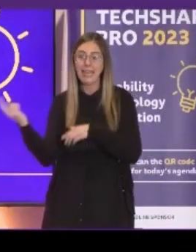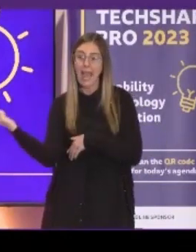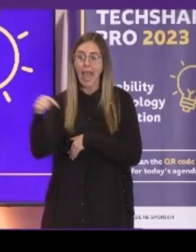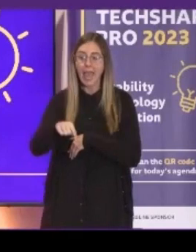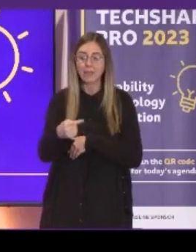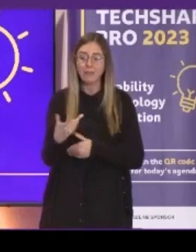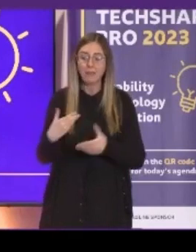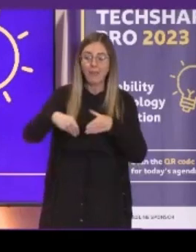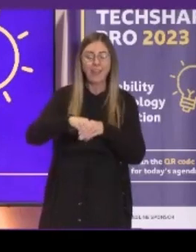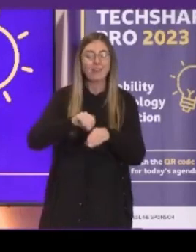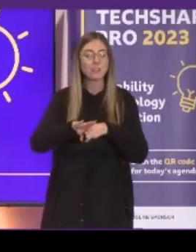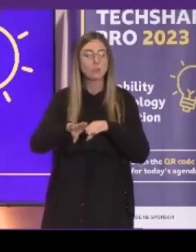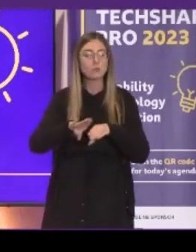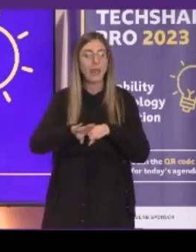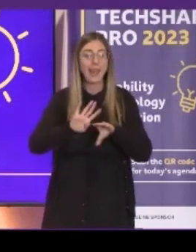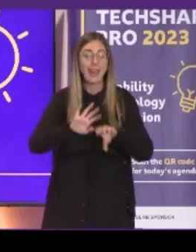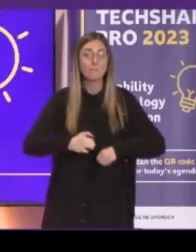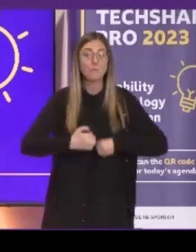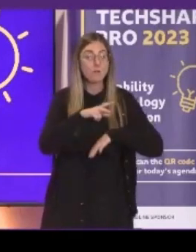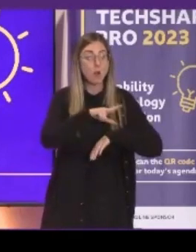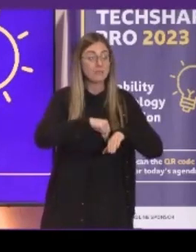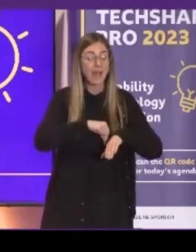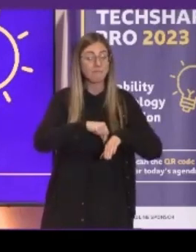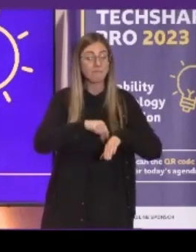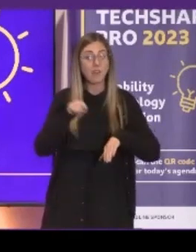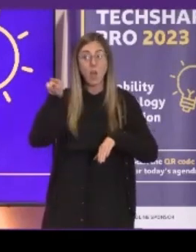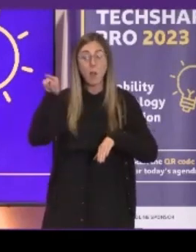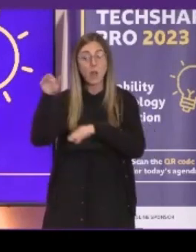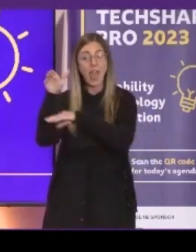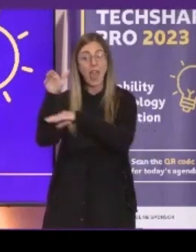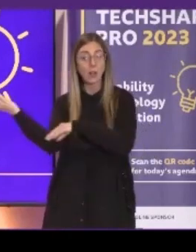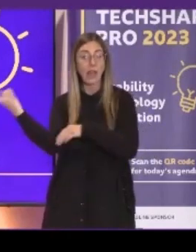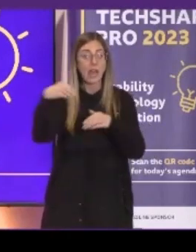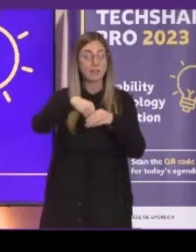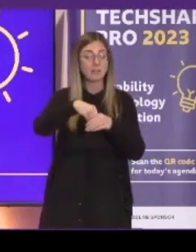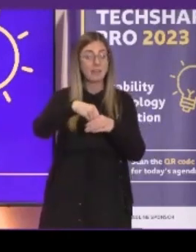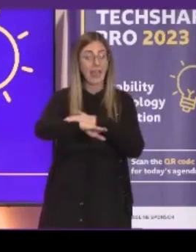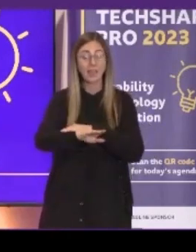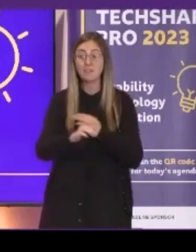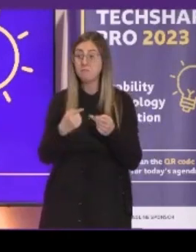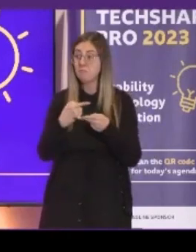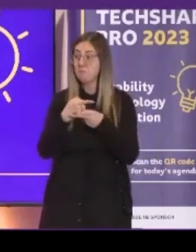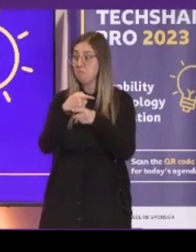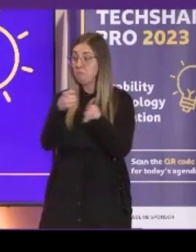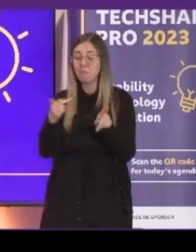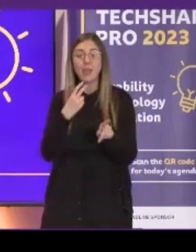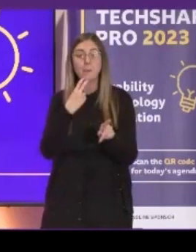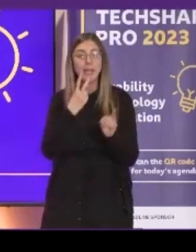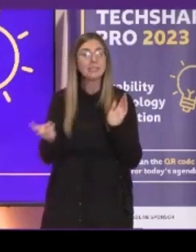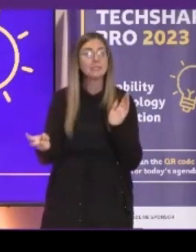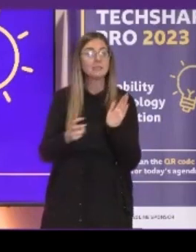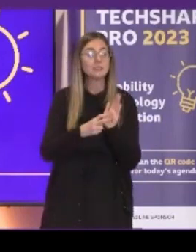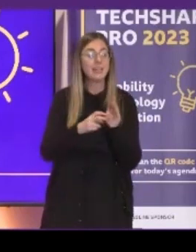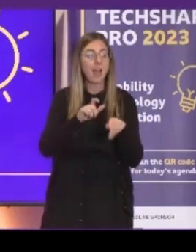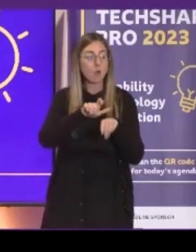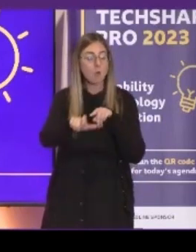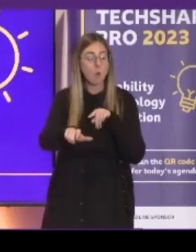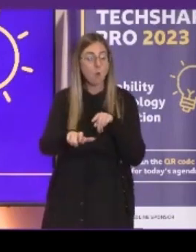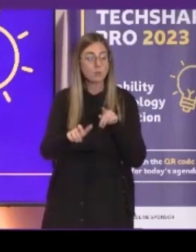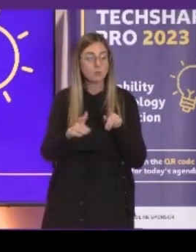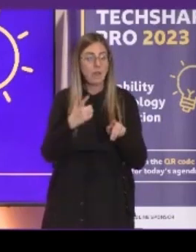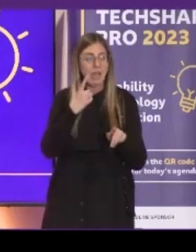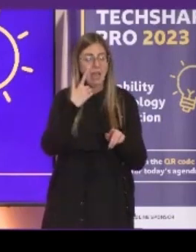courses that we've put on for our own staff. So for those of you in the room, please sign up to our course. I think you can do